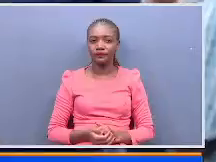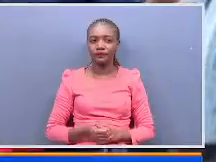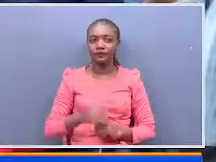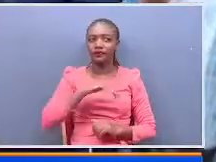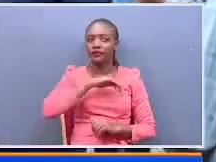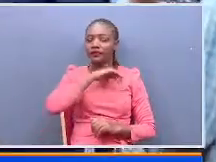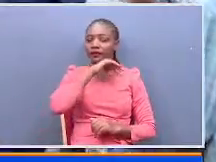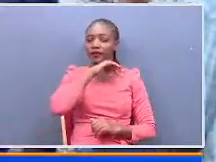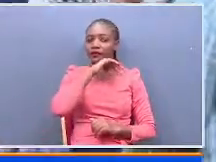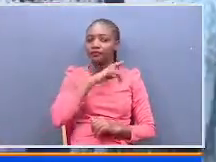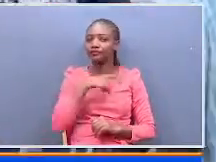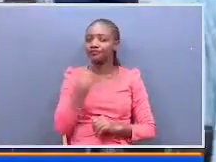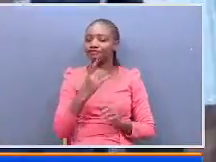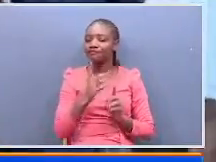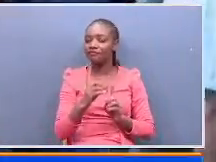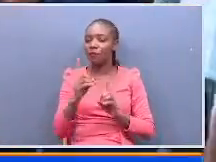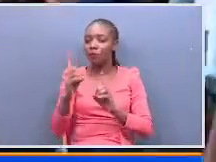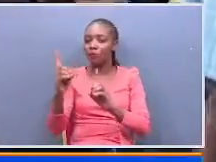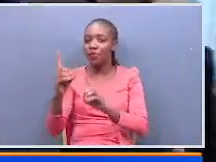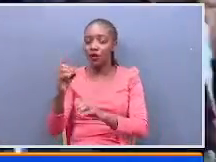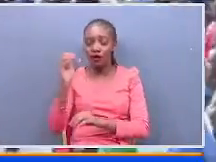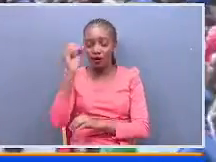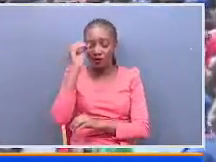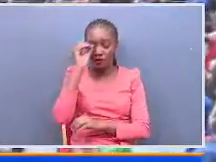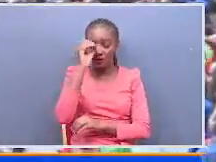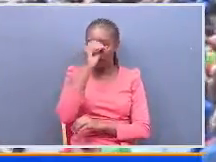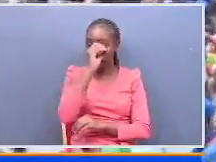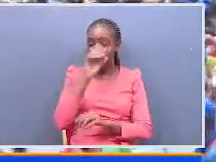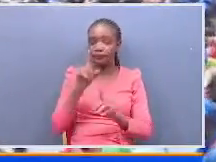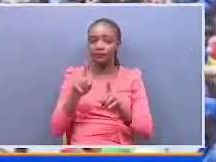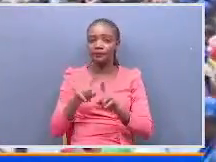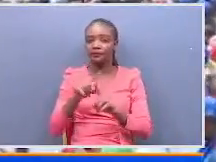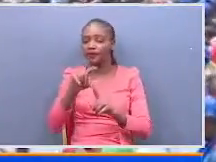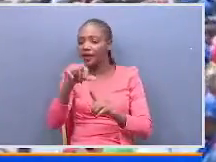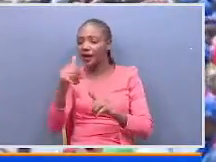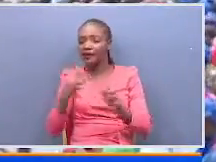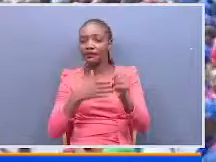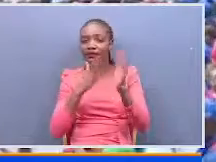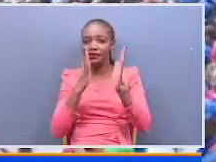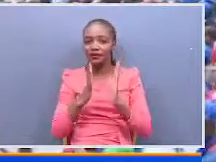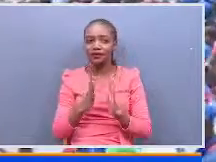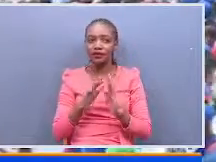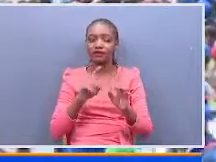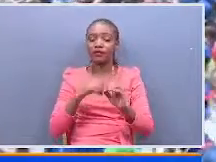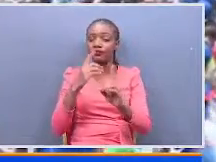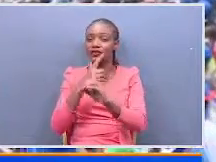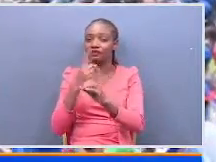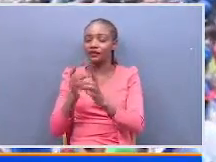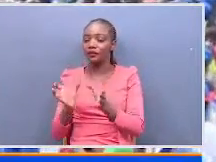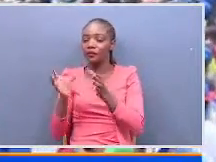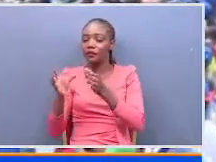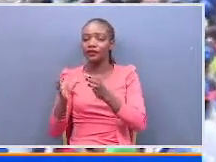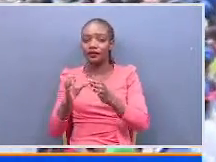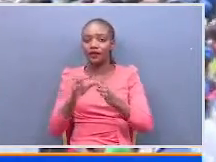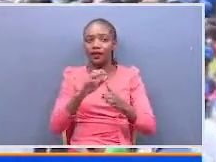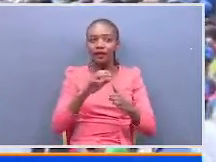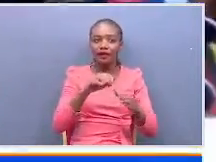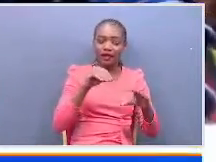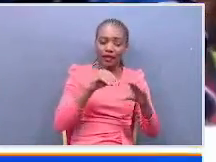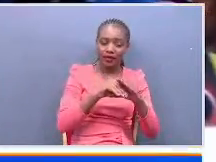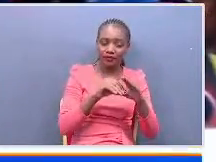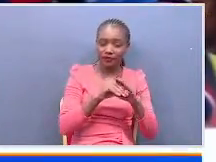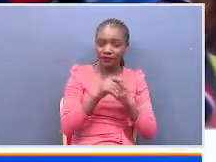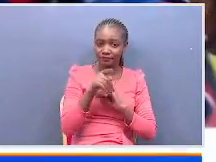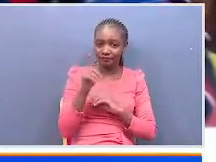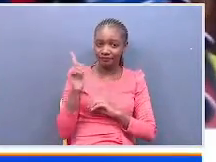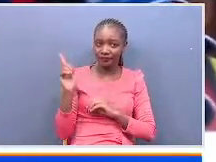Odinga, who was accompanied by his running mate Mother Karua and a host of allied leaders, entered the 60,000-seater